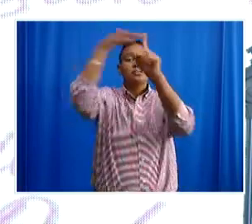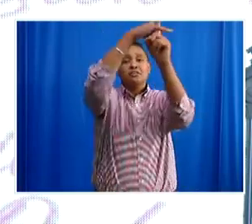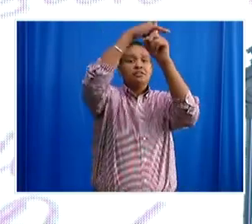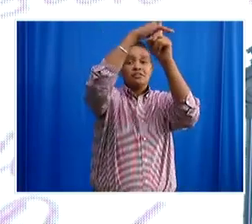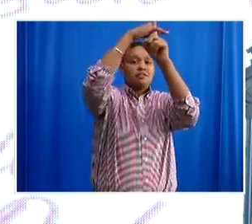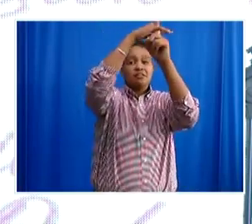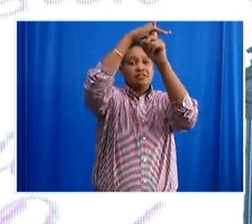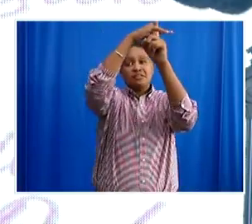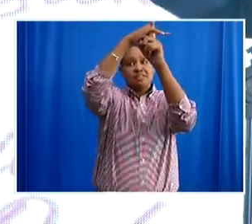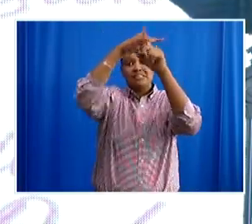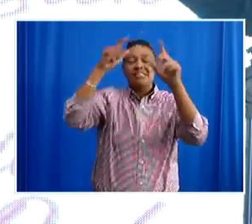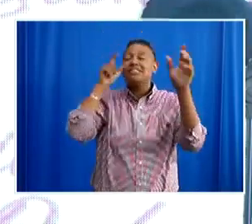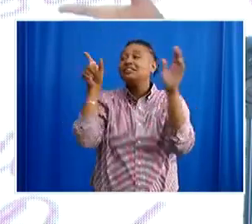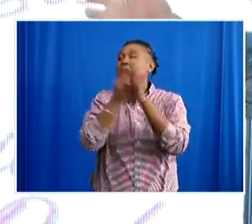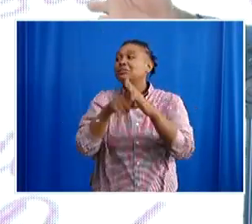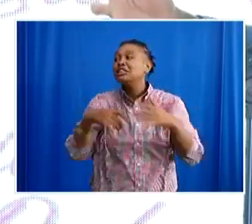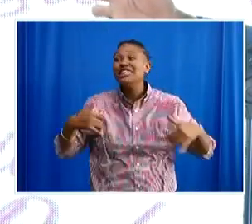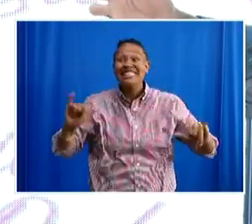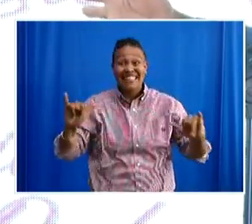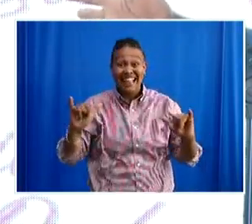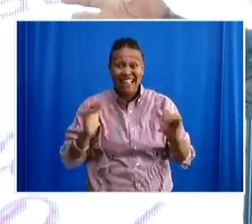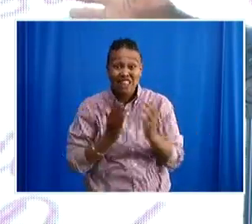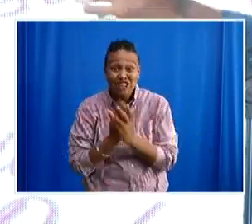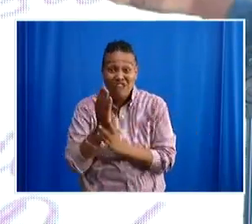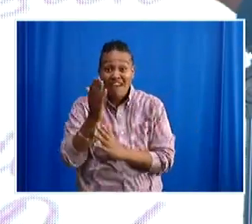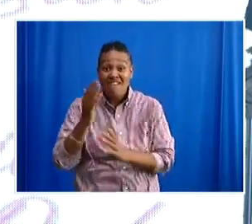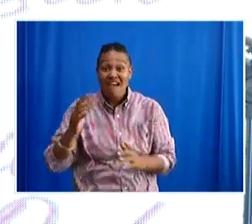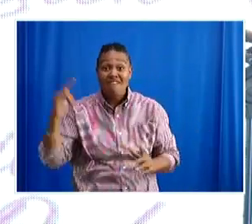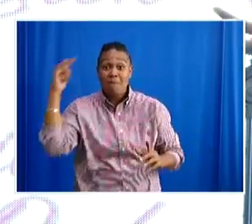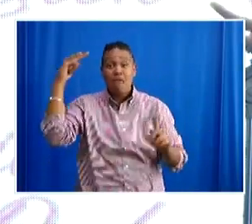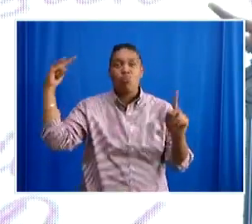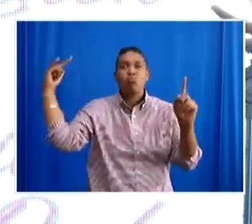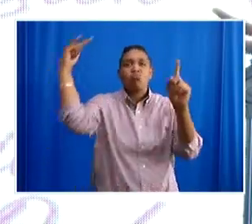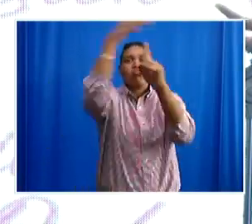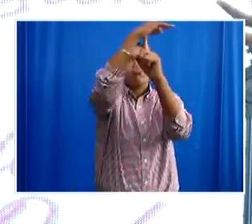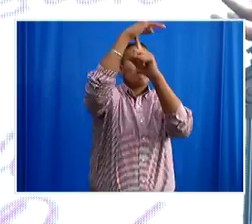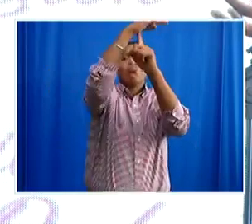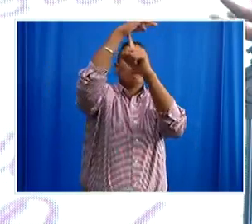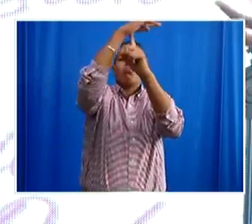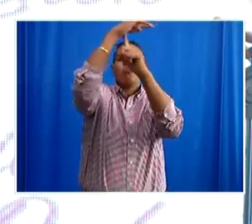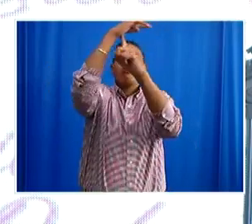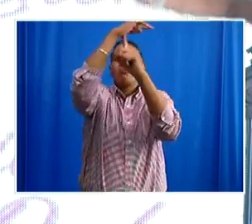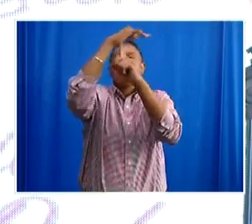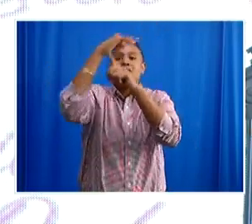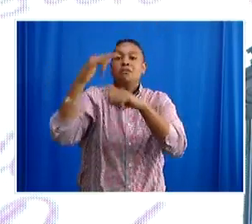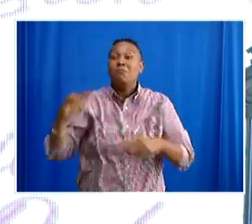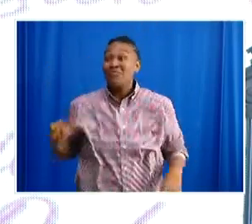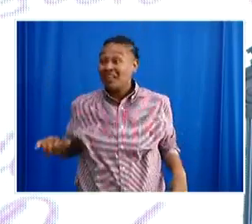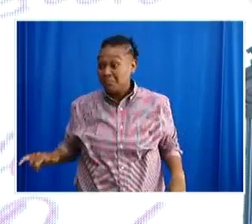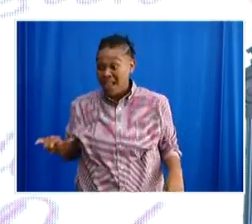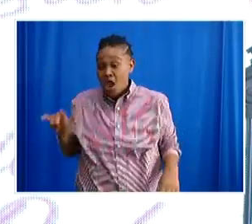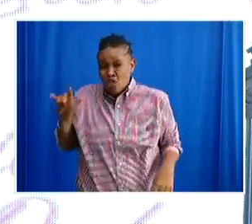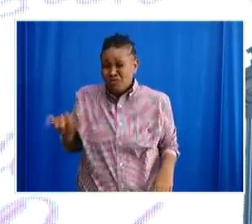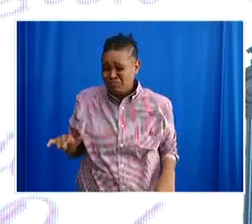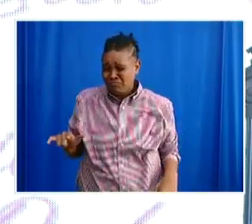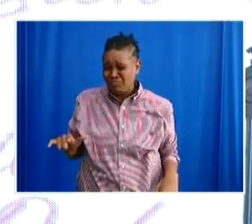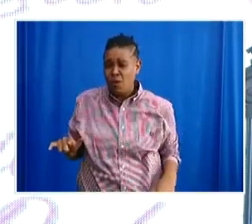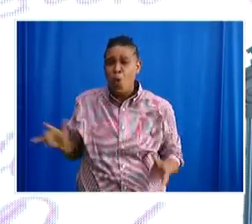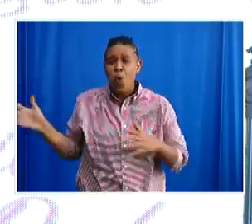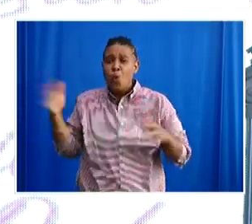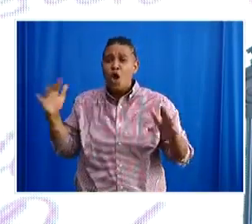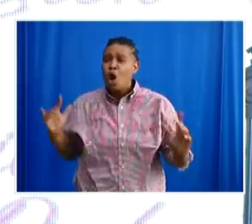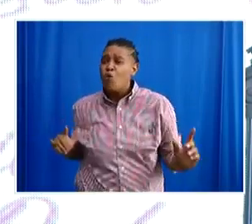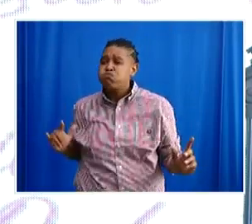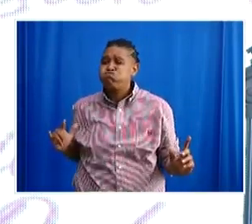The pictures still survive of this plane that was carried by the force of the winds into the